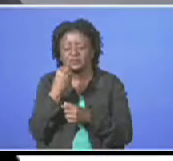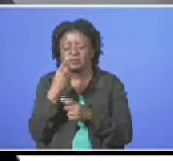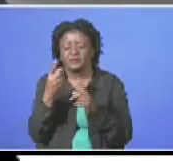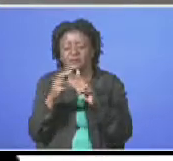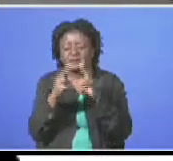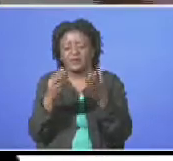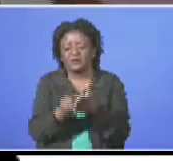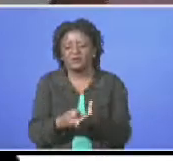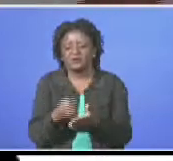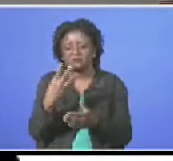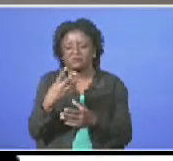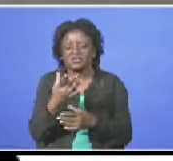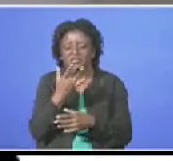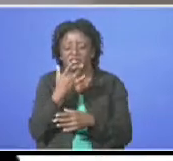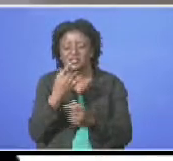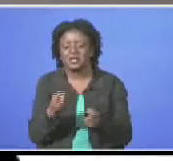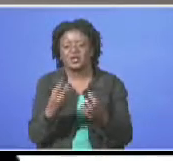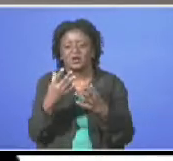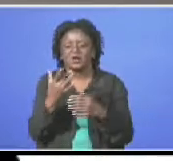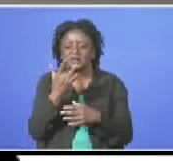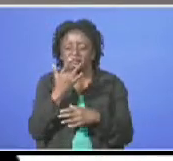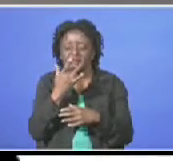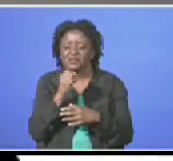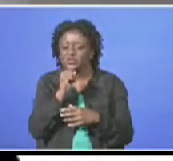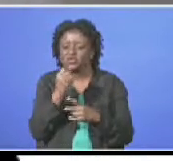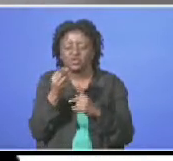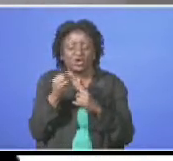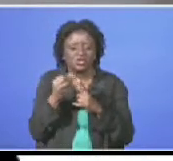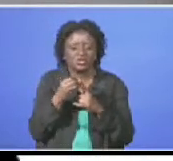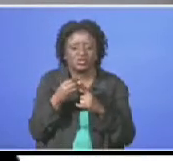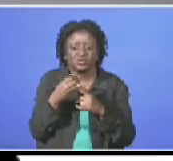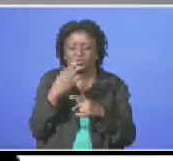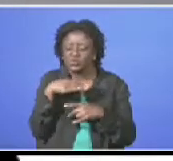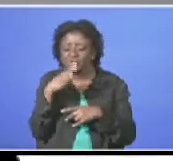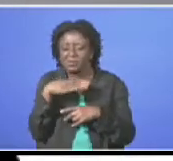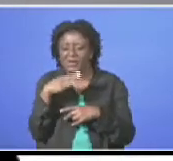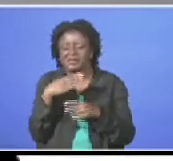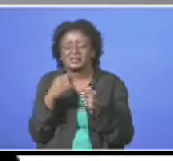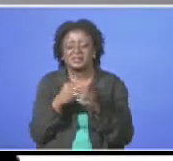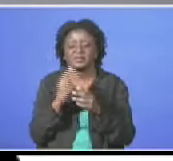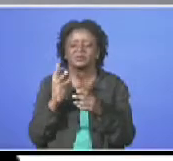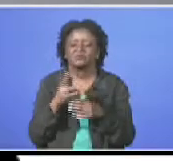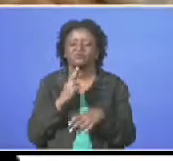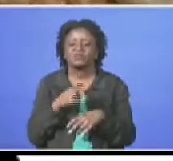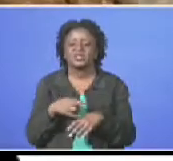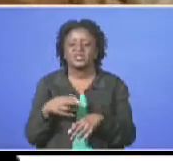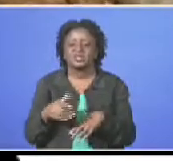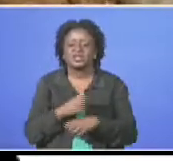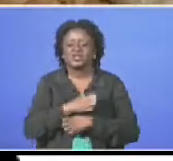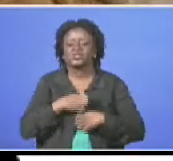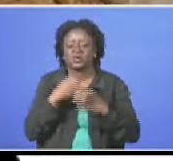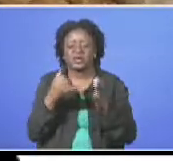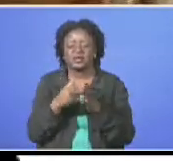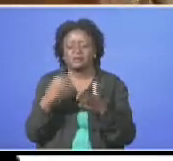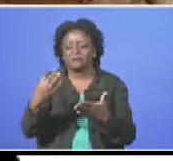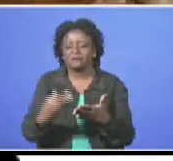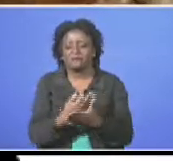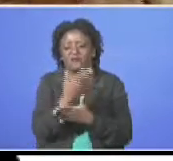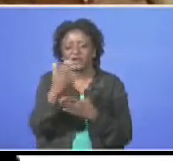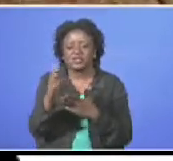Very rich taste, a lot of flavors, not too spicy. Well, we've really enjoyed it. That's why we keep coming back. Fresh